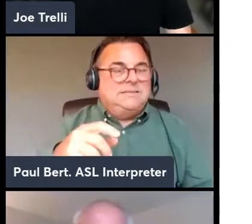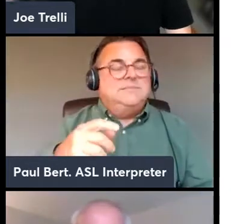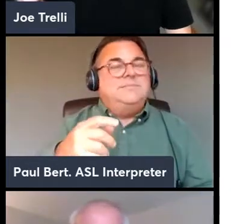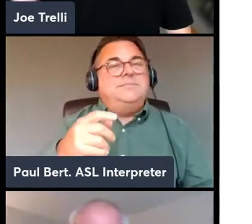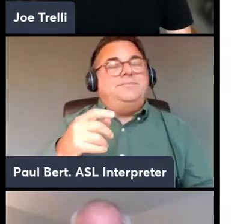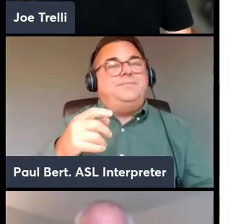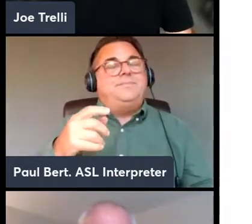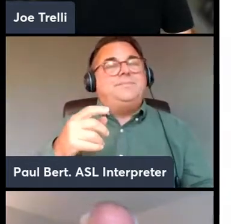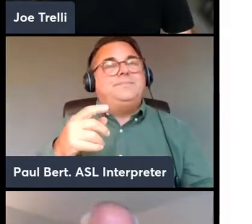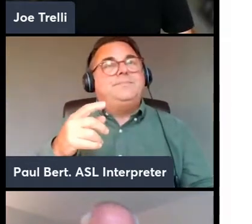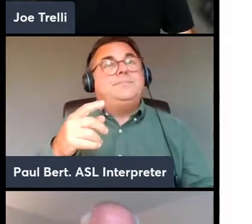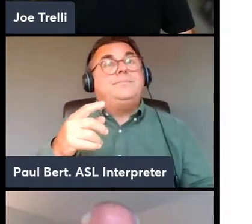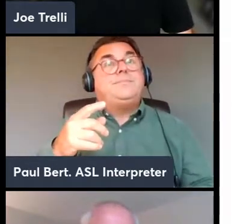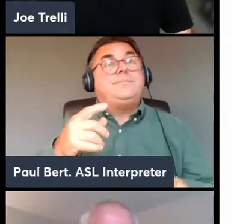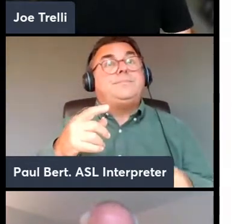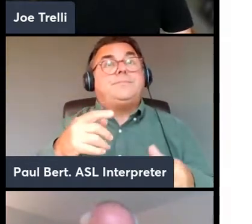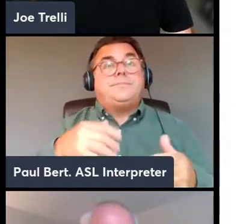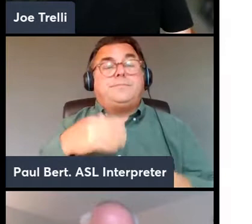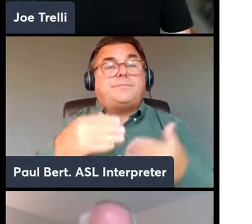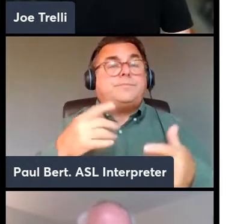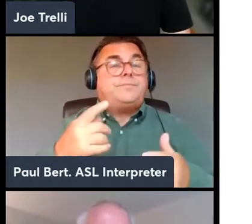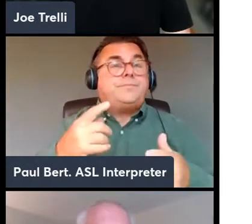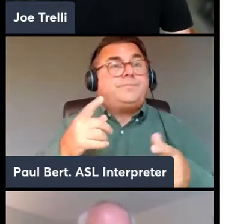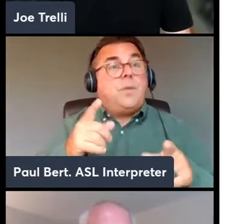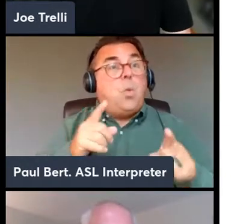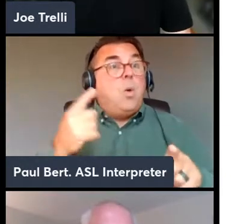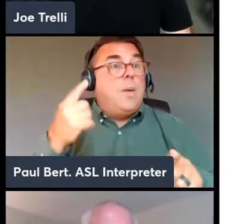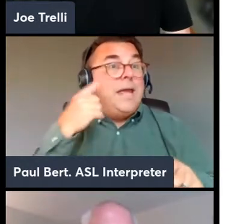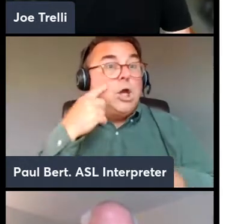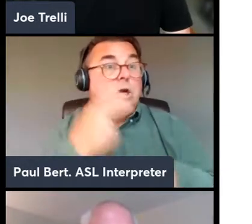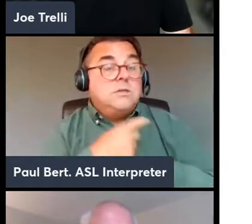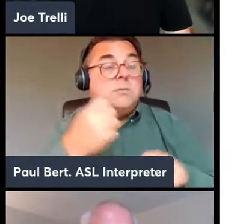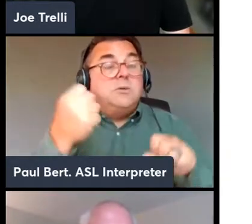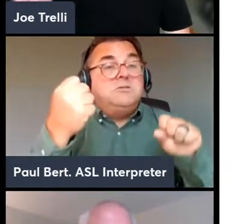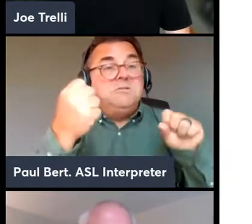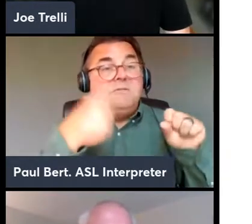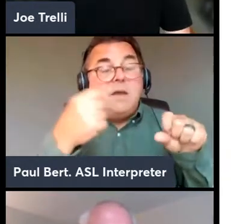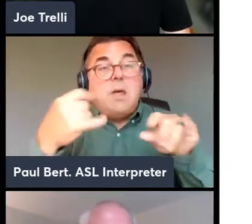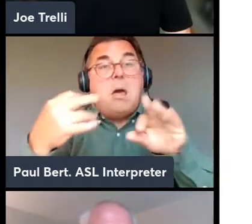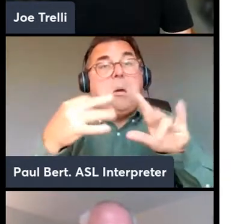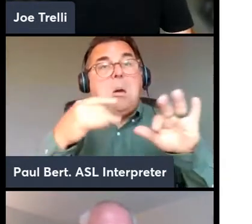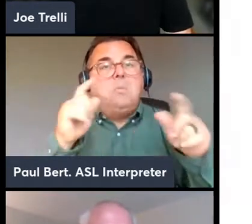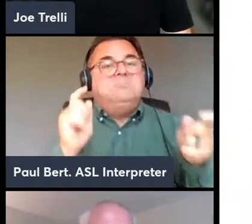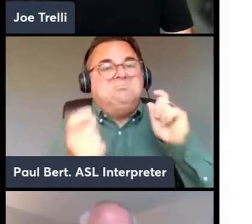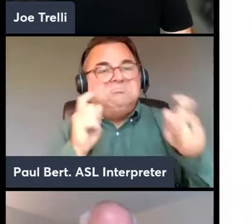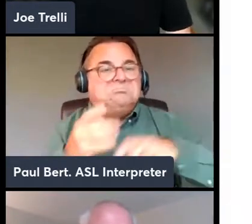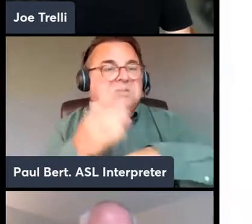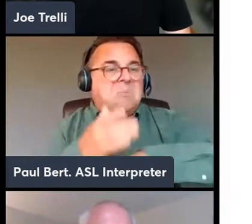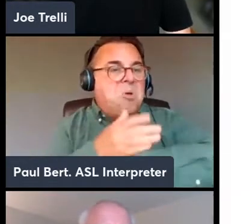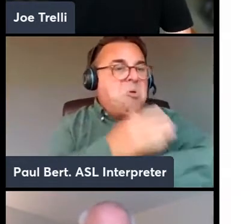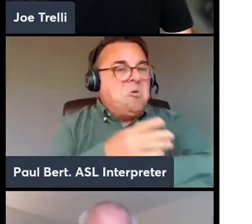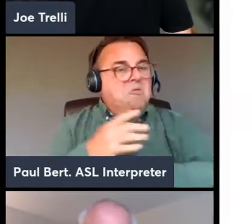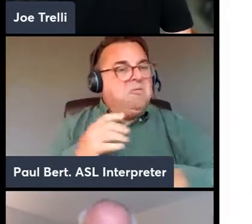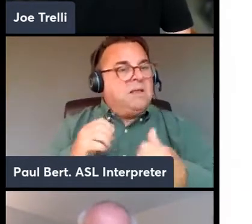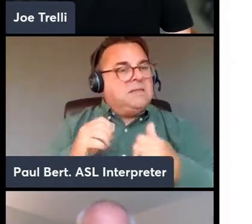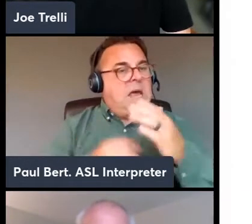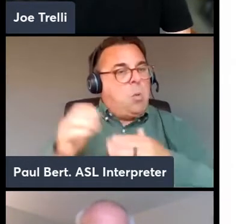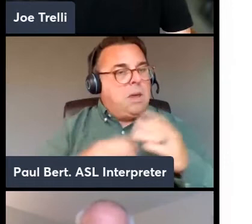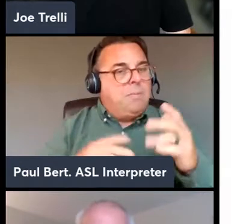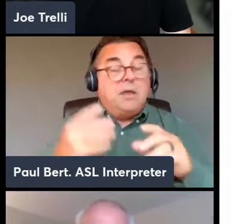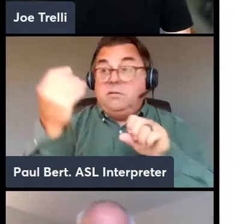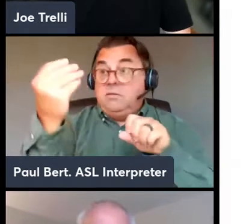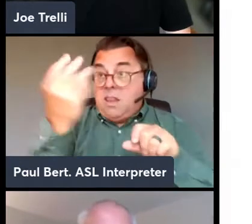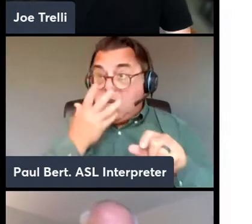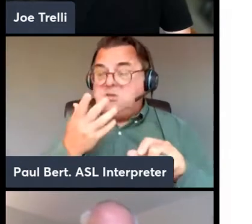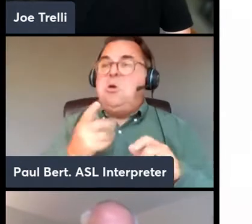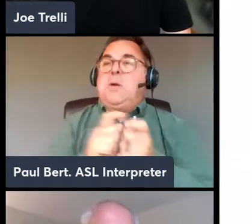I'm sure, you know, as we go and we hear feedback from customers, obviously, you know, that's where we build features from, feedback from customers.